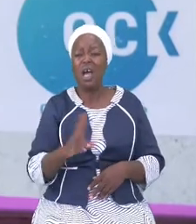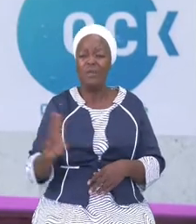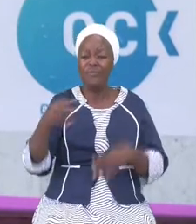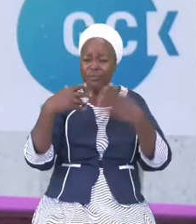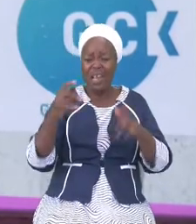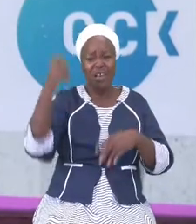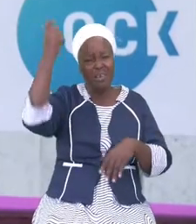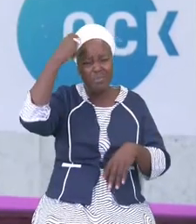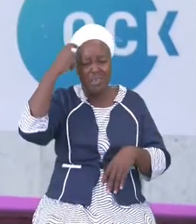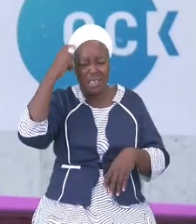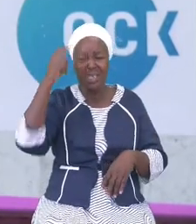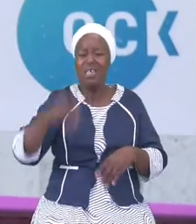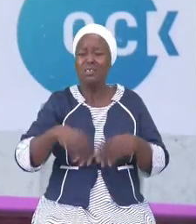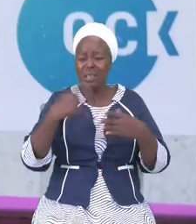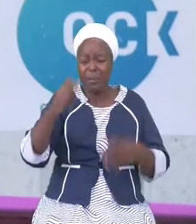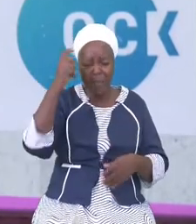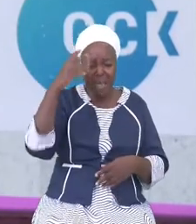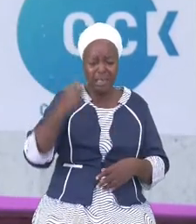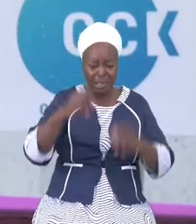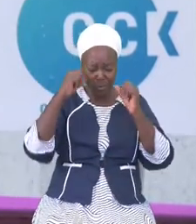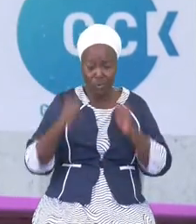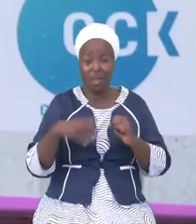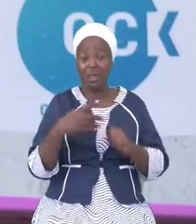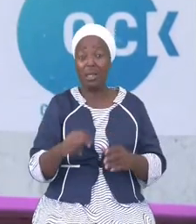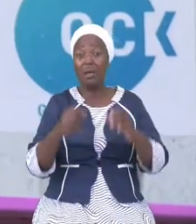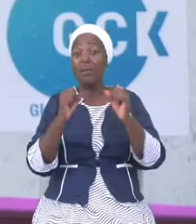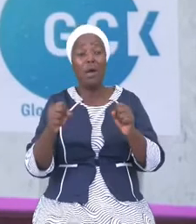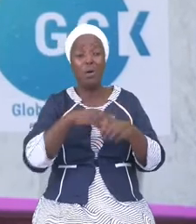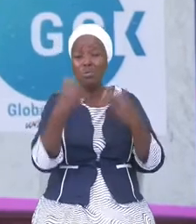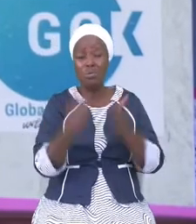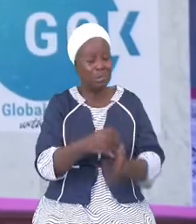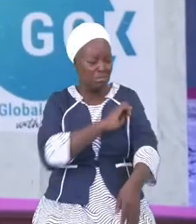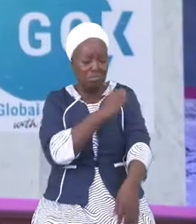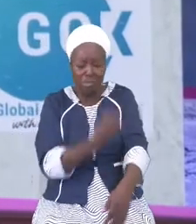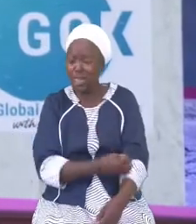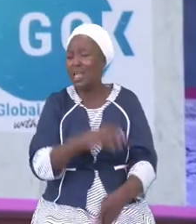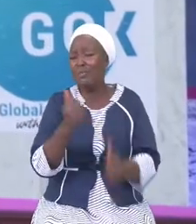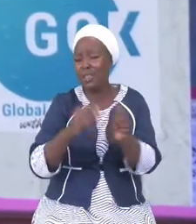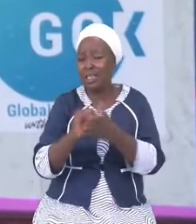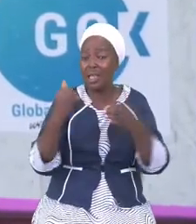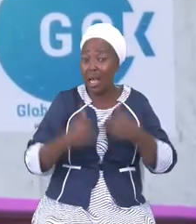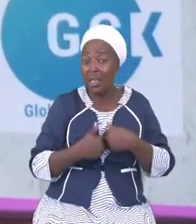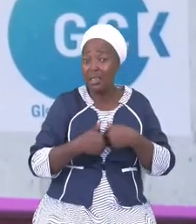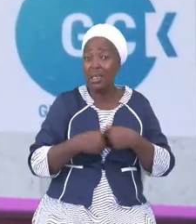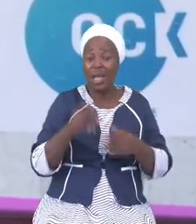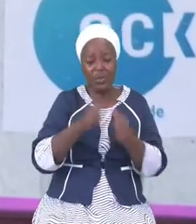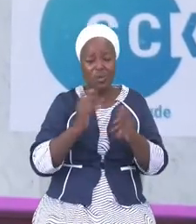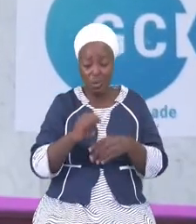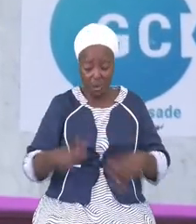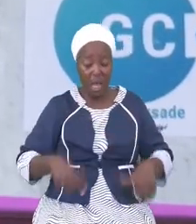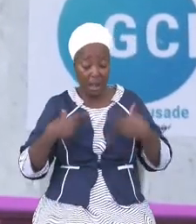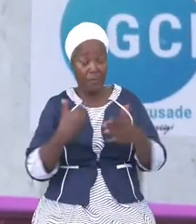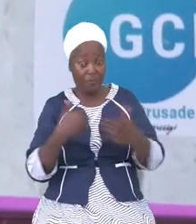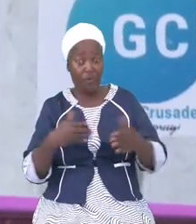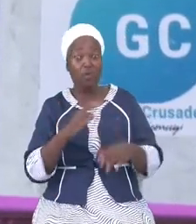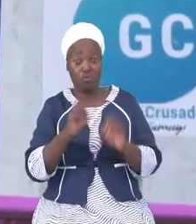the mind, the strength, the power, the energy, everything that he has, everything was alive before,